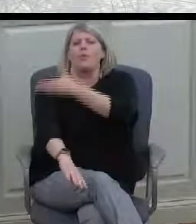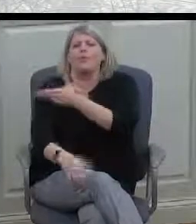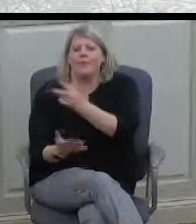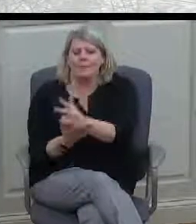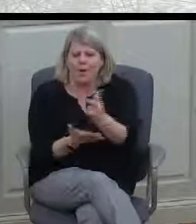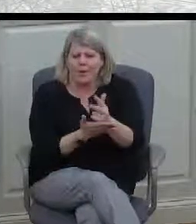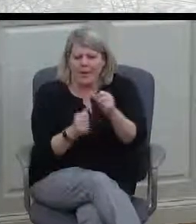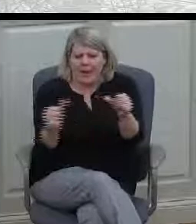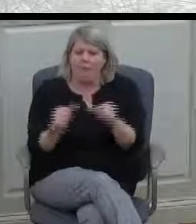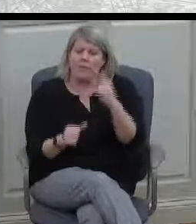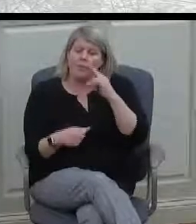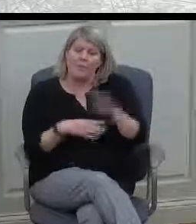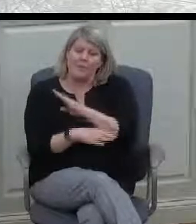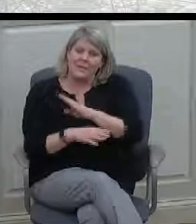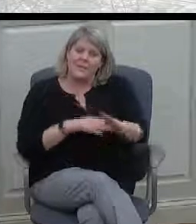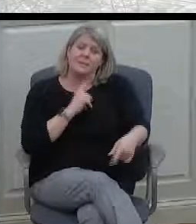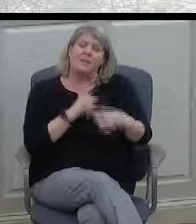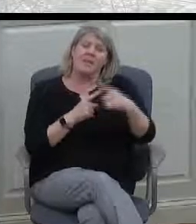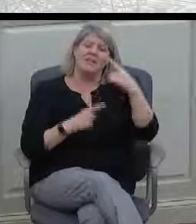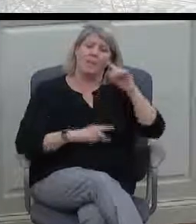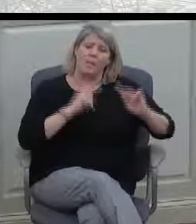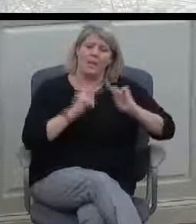for our citizens.